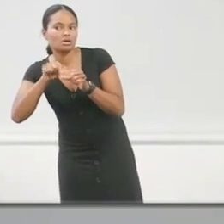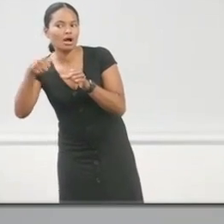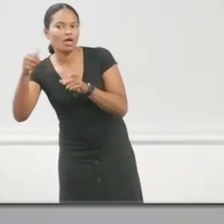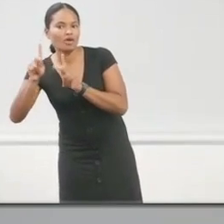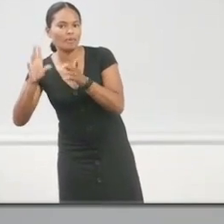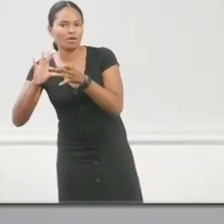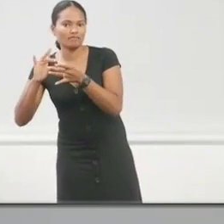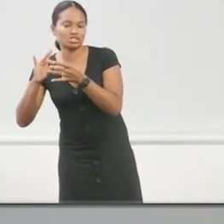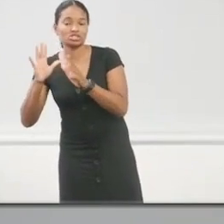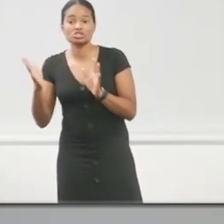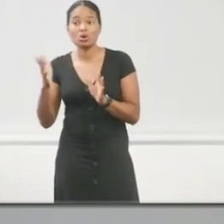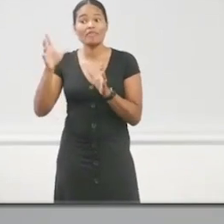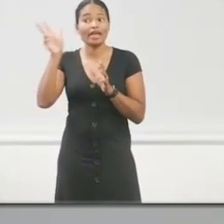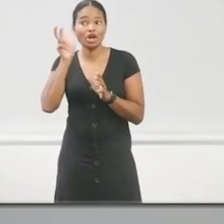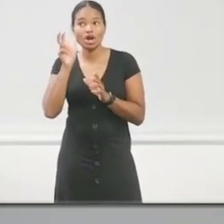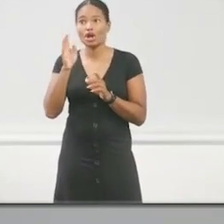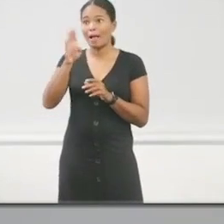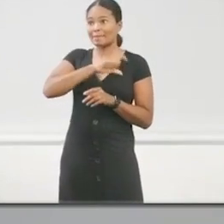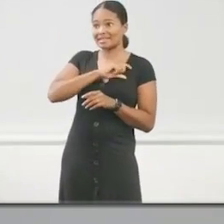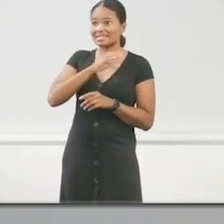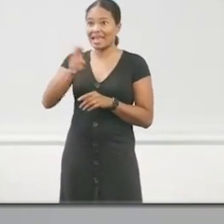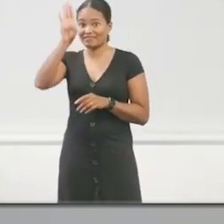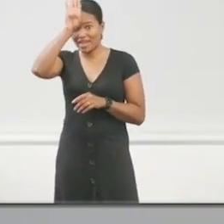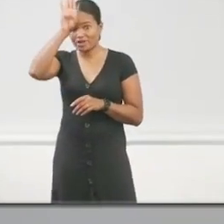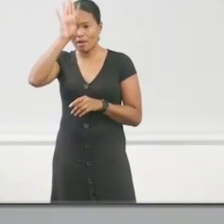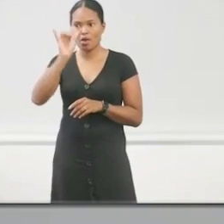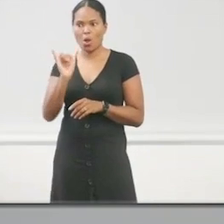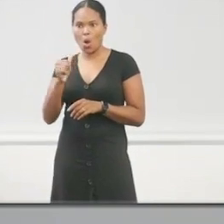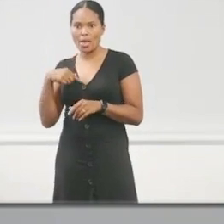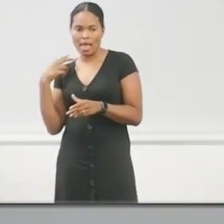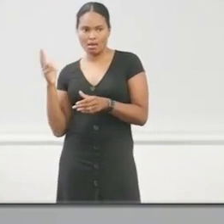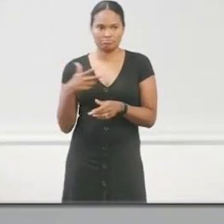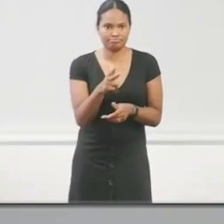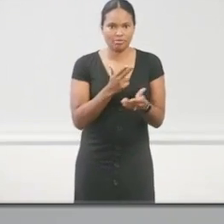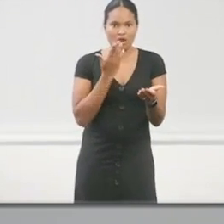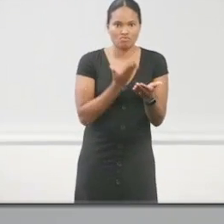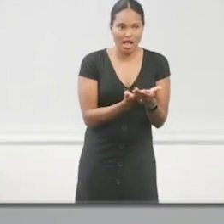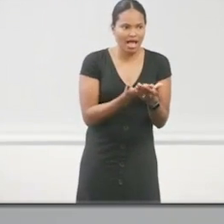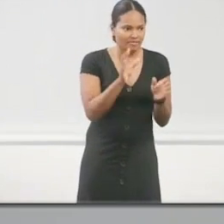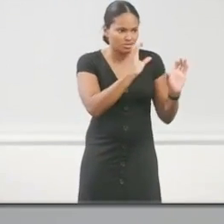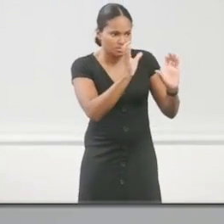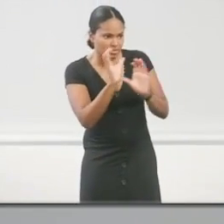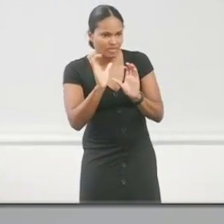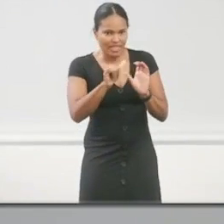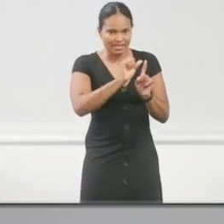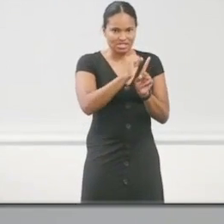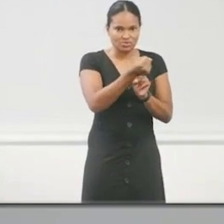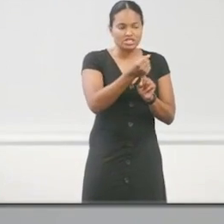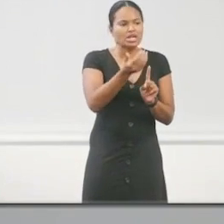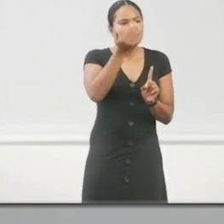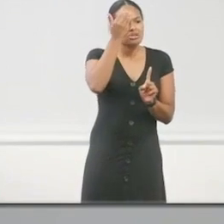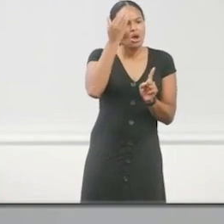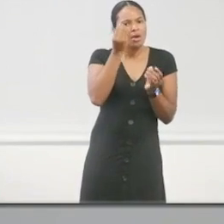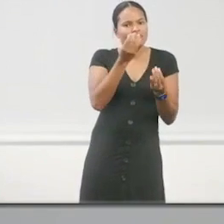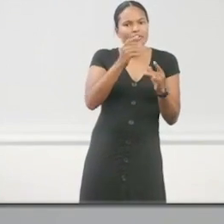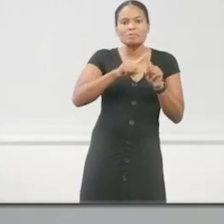to hear is police and fire calls. They head out to the scene. They get a pretty good read on the initial information, but they don't know the details.